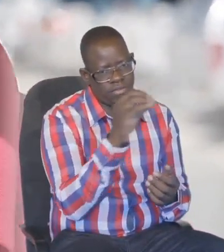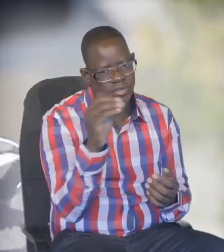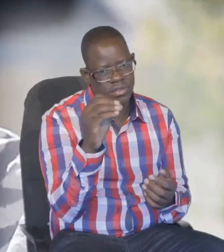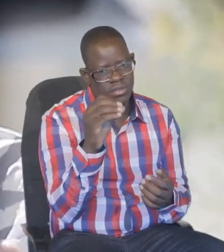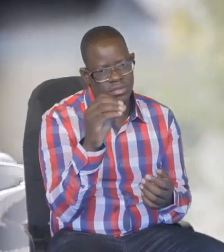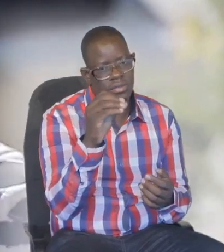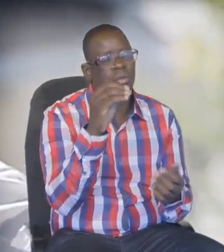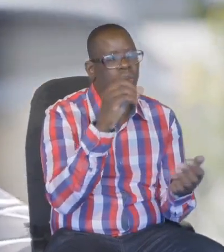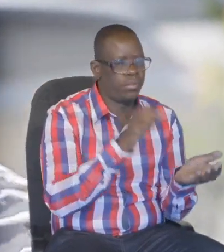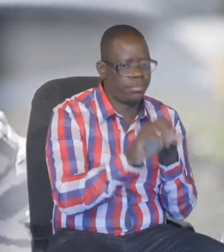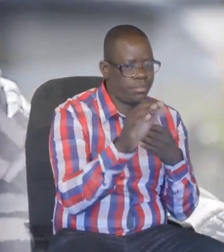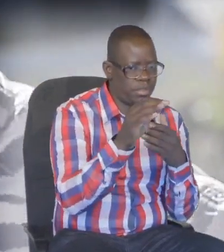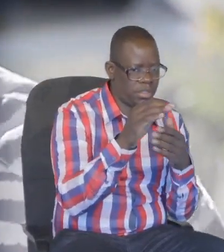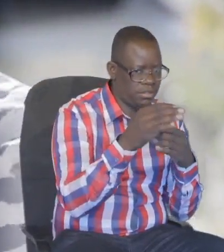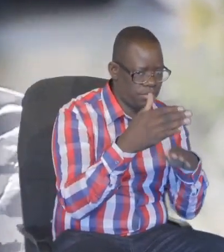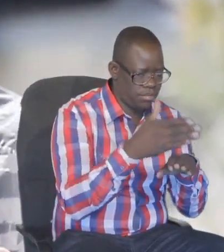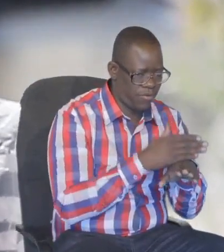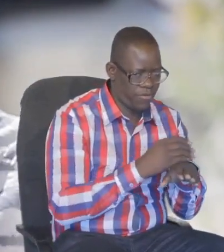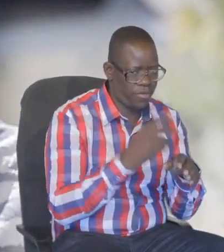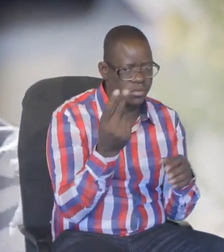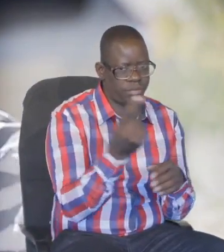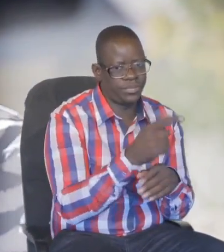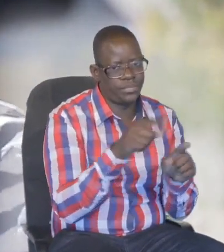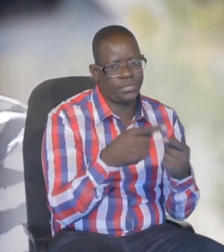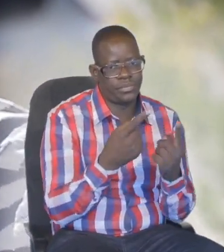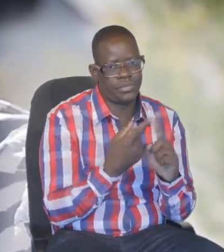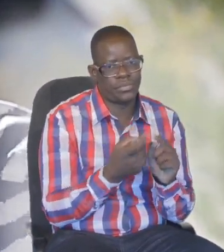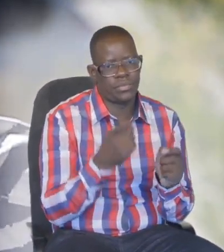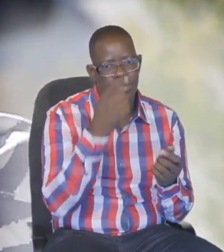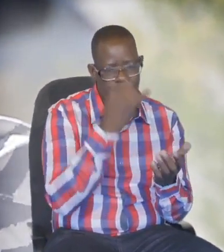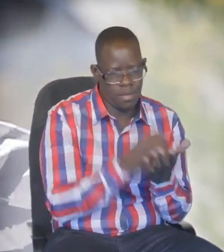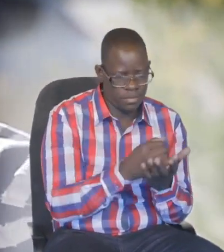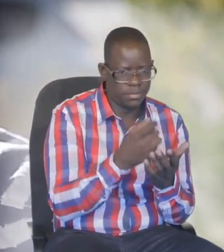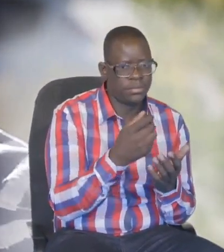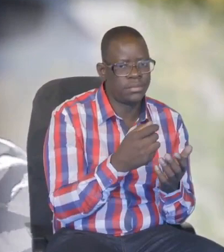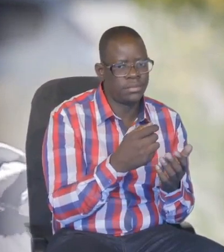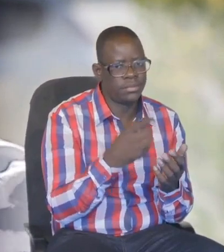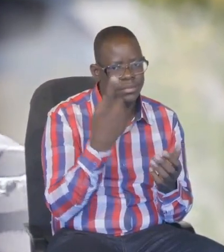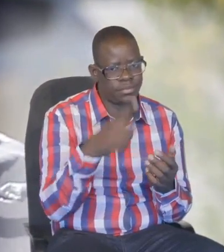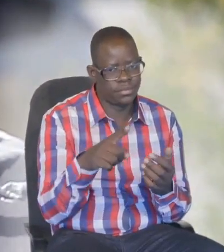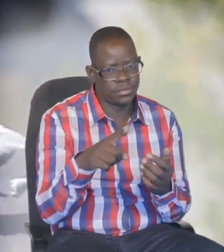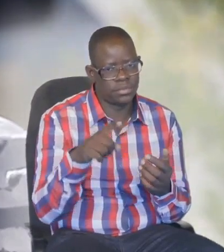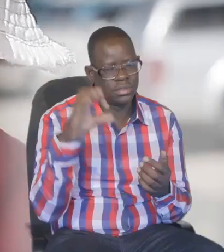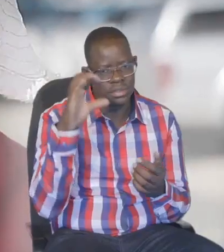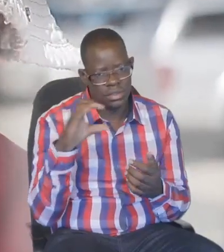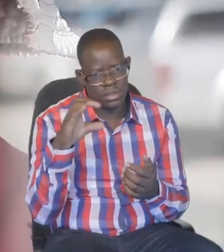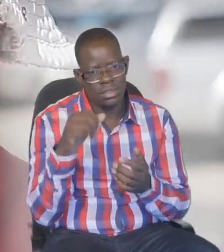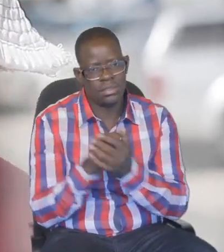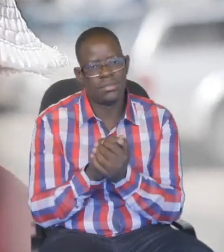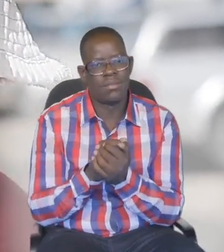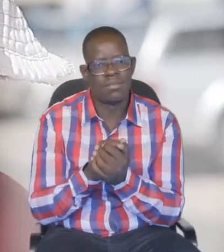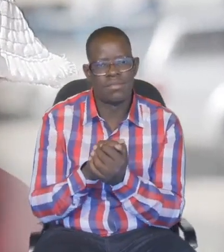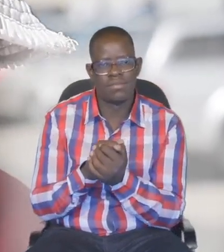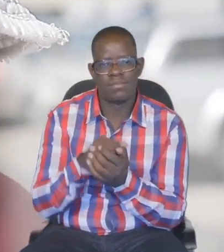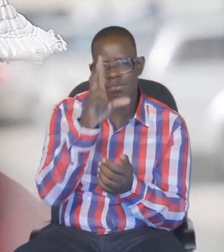owe. Oh, now I see. So debtors are people that owe a business money. But David, what about creditors? Creditors